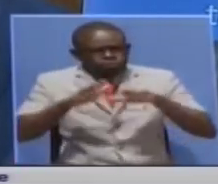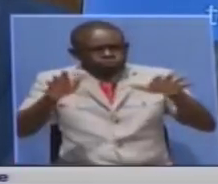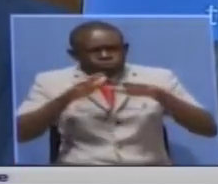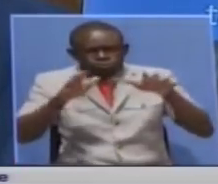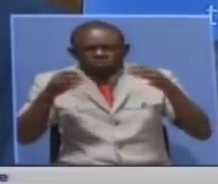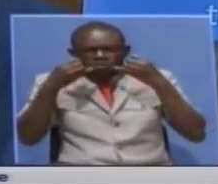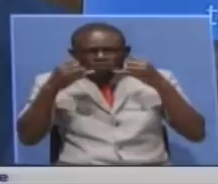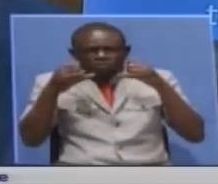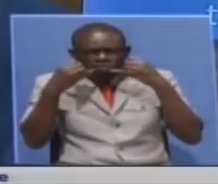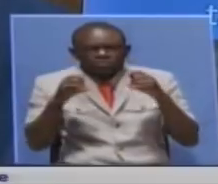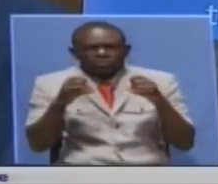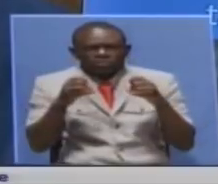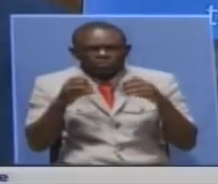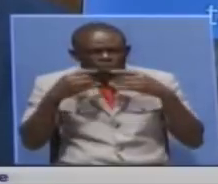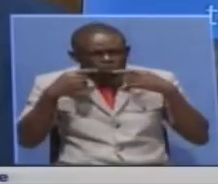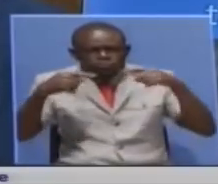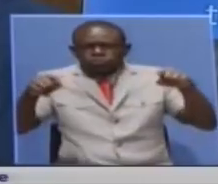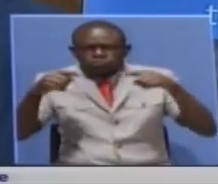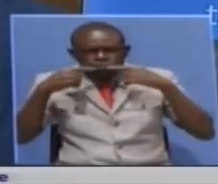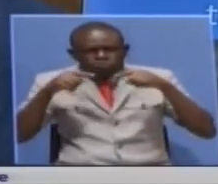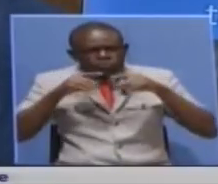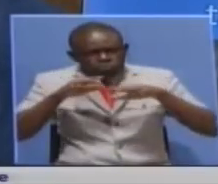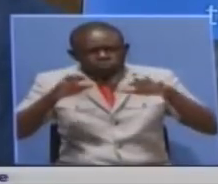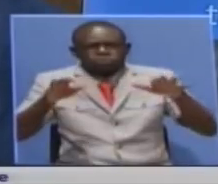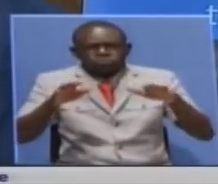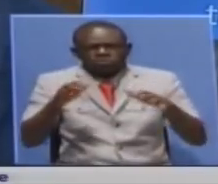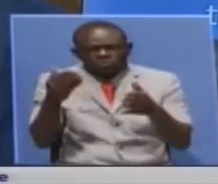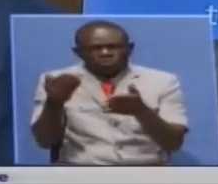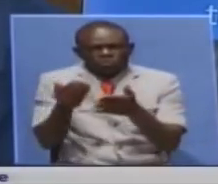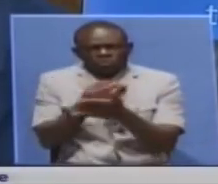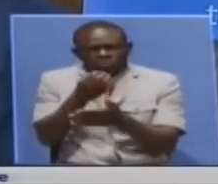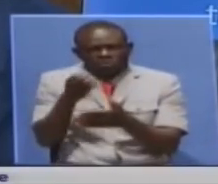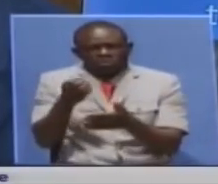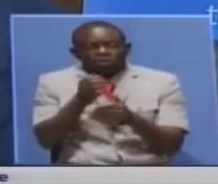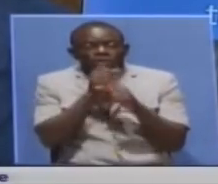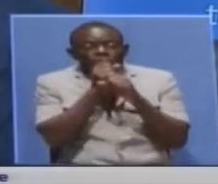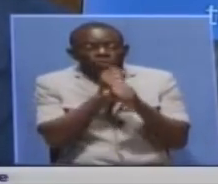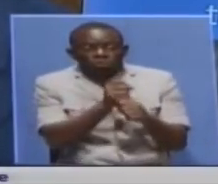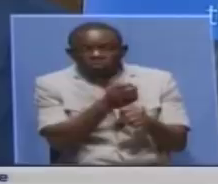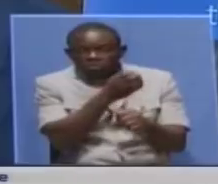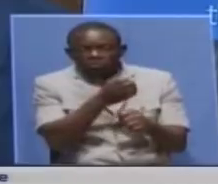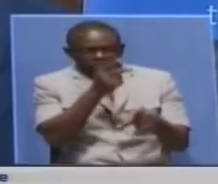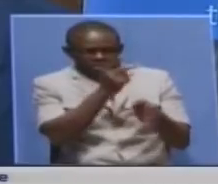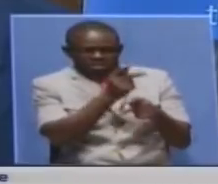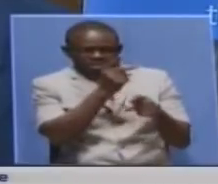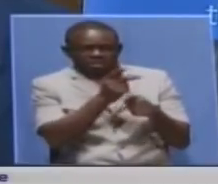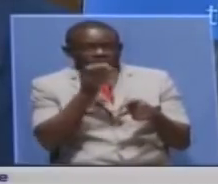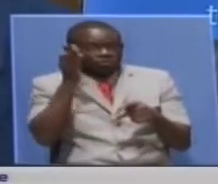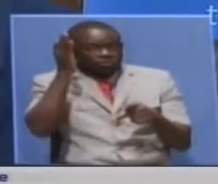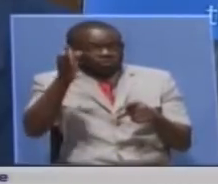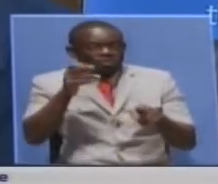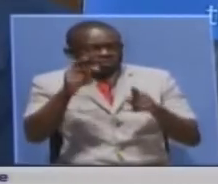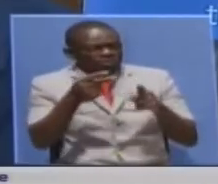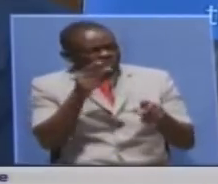and the equipment that we used to, we need to preserve that for the succeeding generation, that people may know where have we come